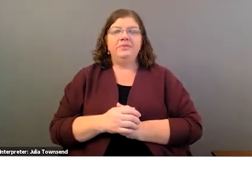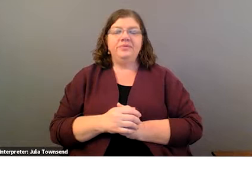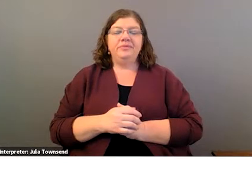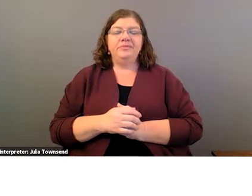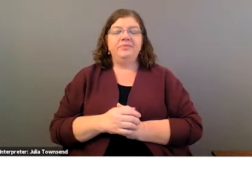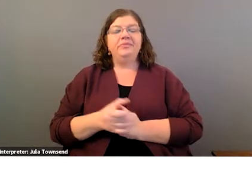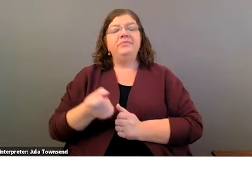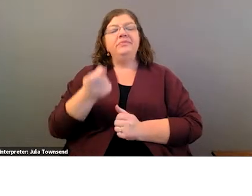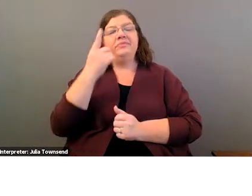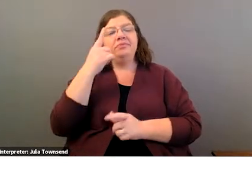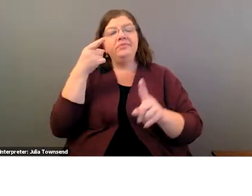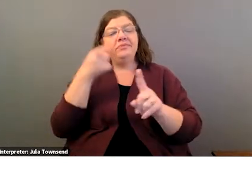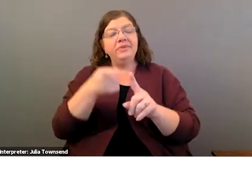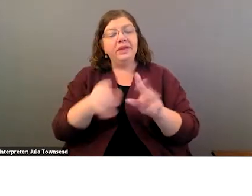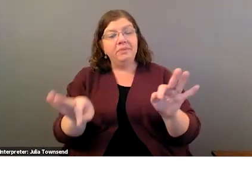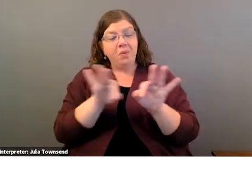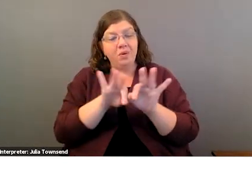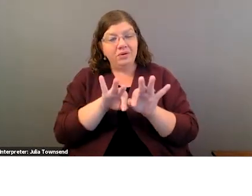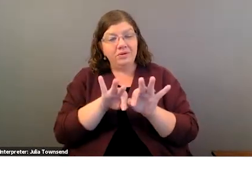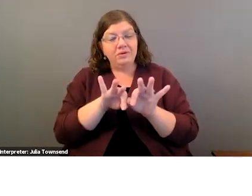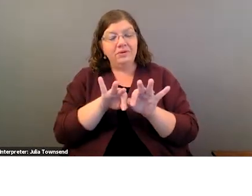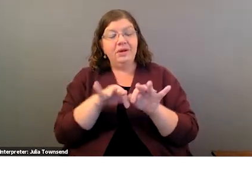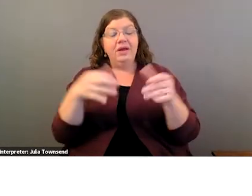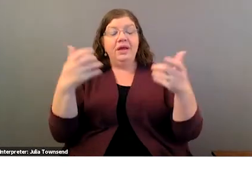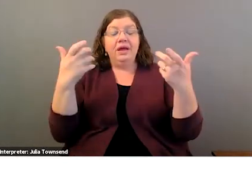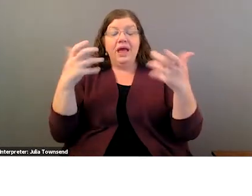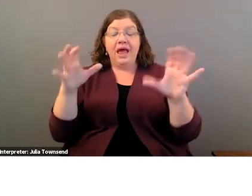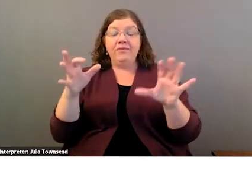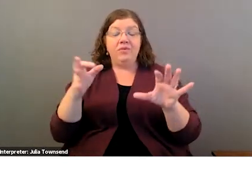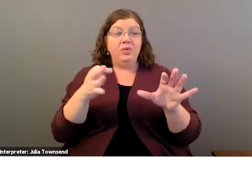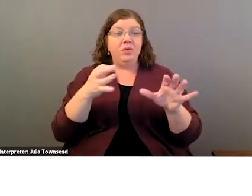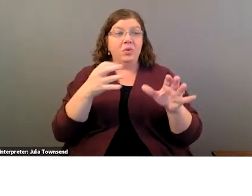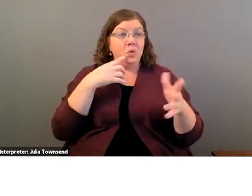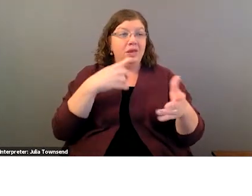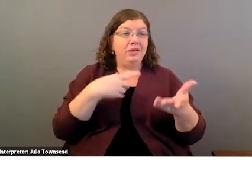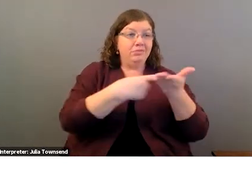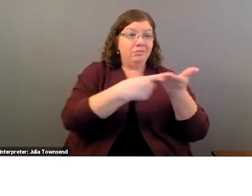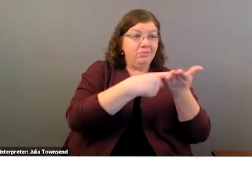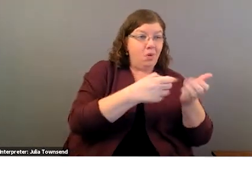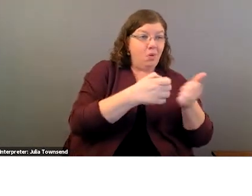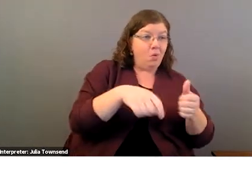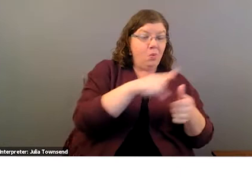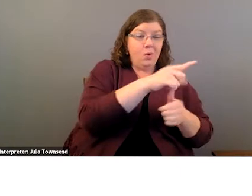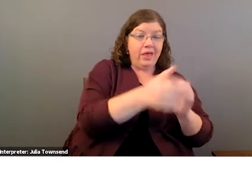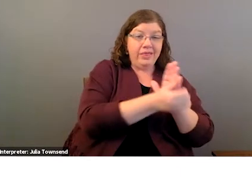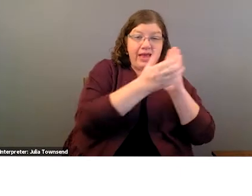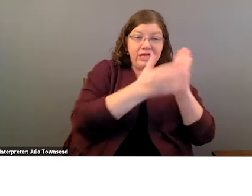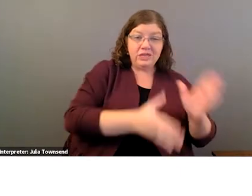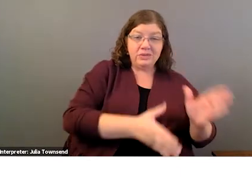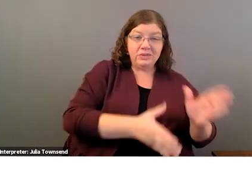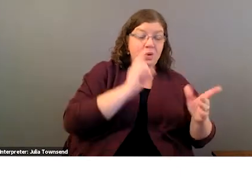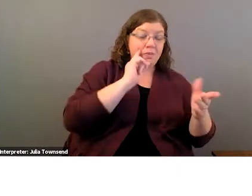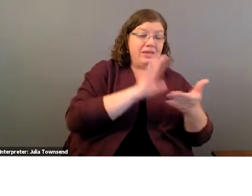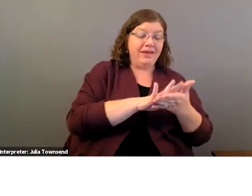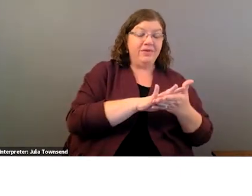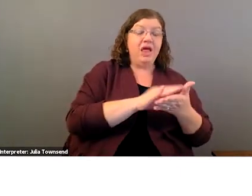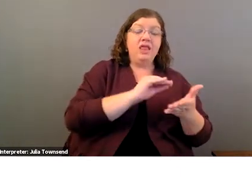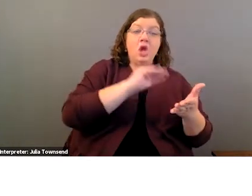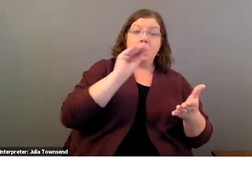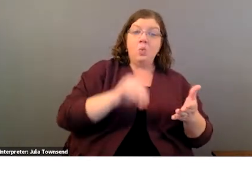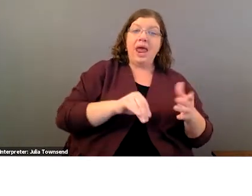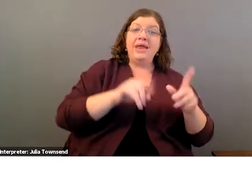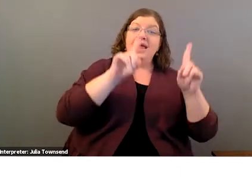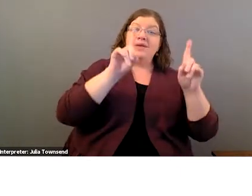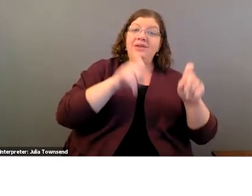important thing to point out is that after talking with experts, we believe that the rate of positive tests results